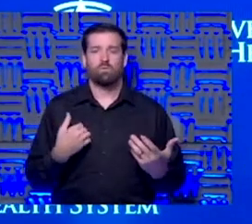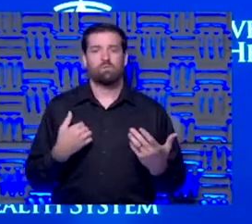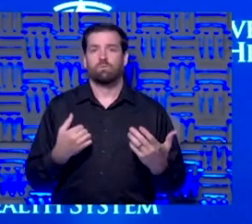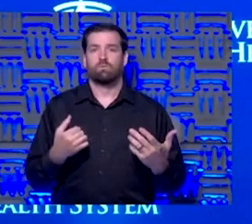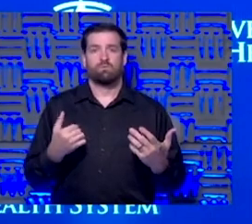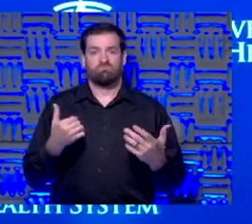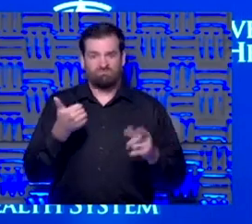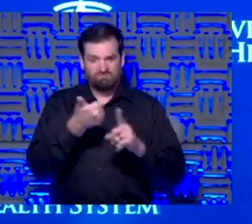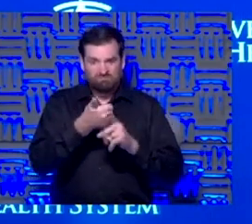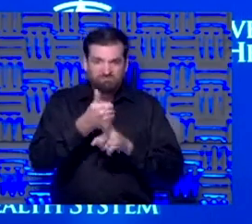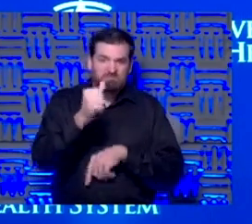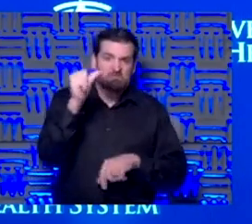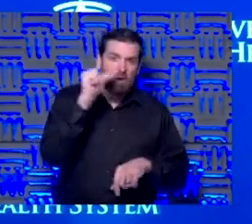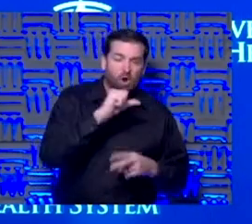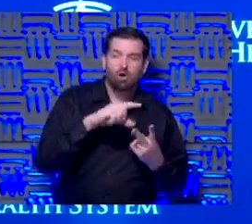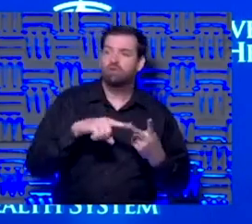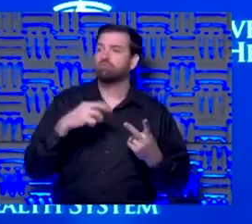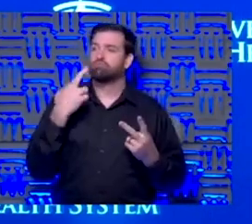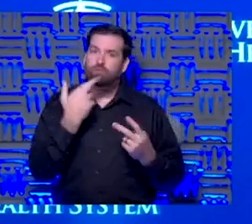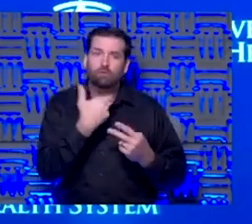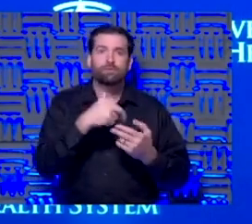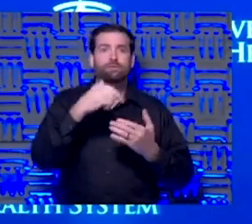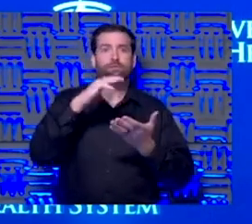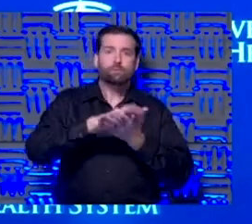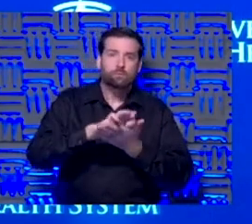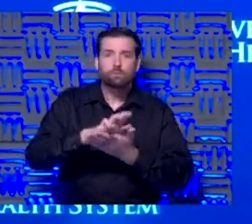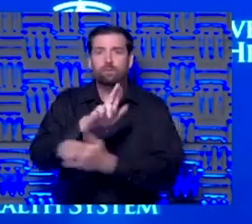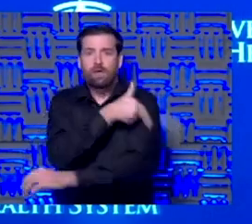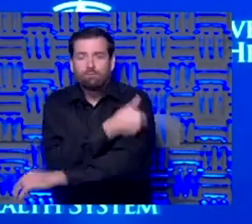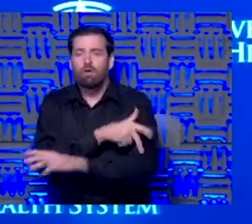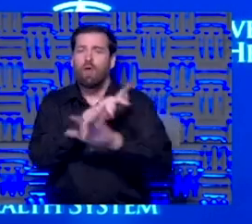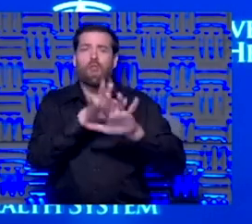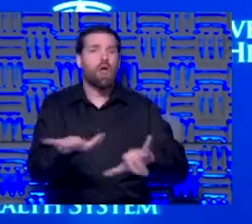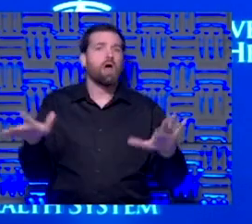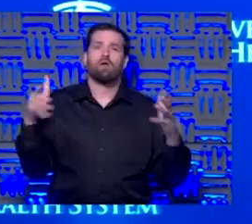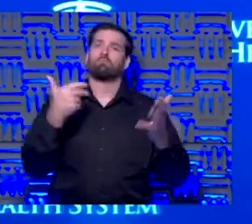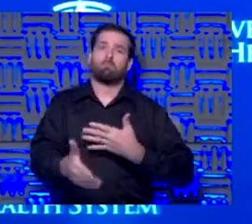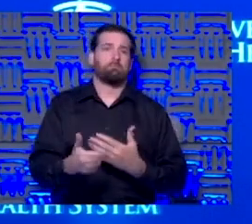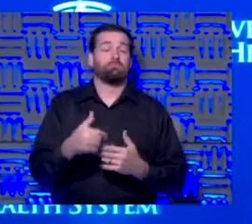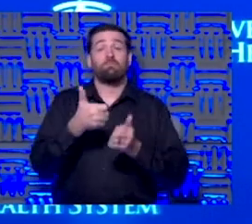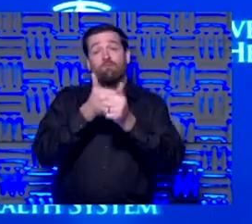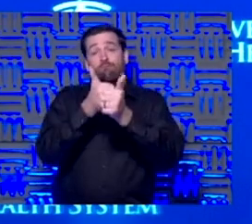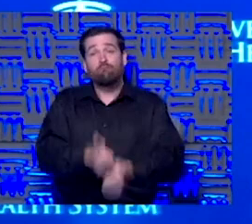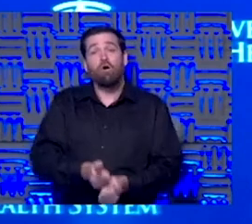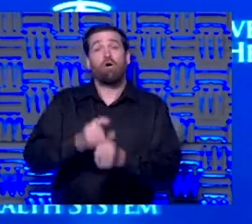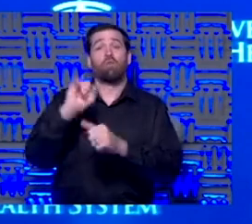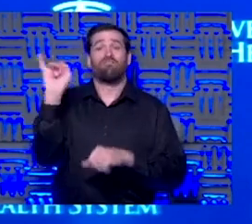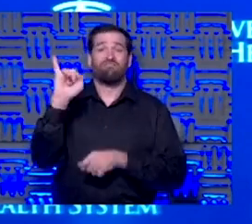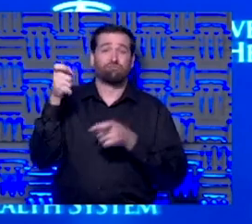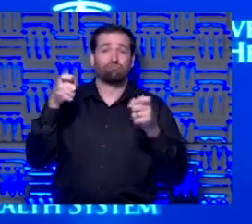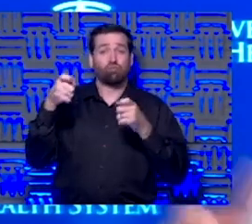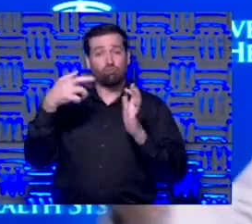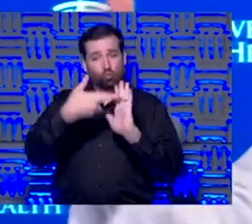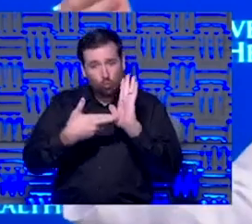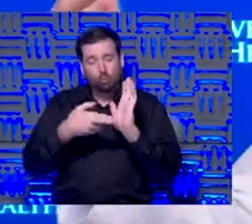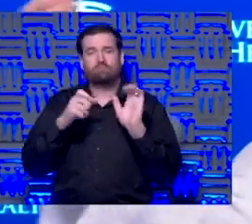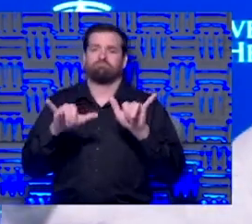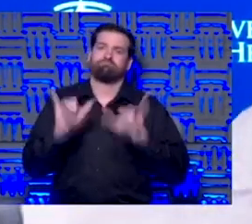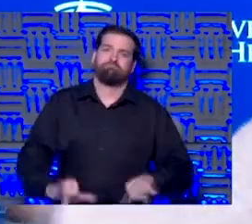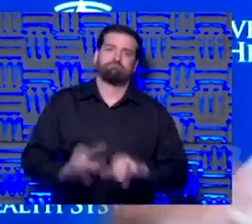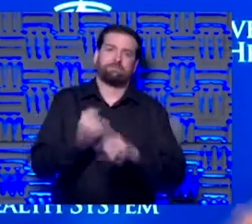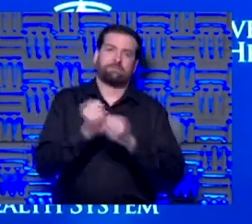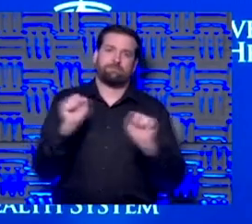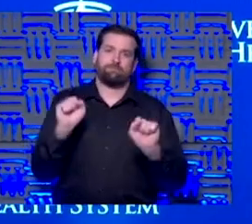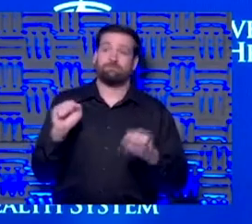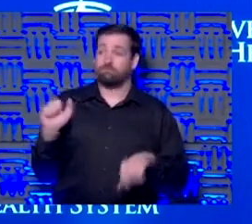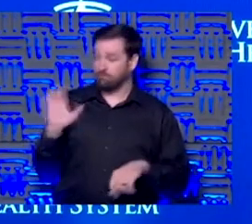you are in a bar or a restaurant, a school, a hospital, or anything else. If you follow the rules of infection control, you can stay safe. And we've kept